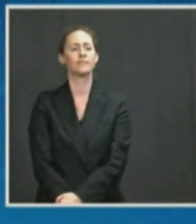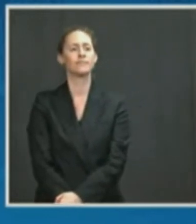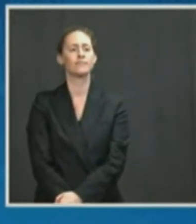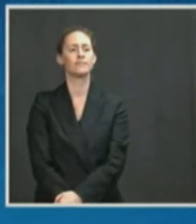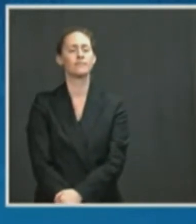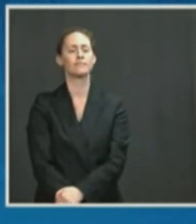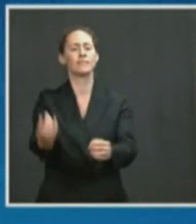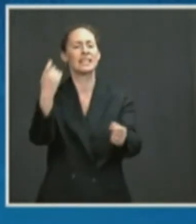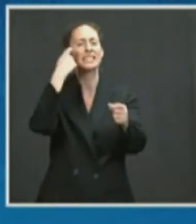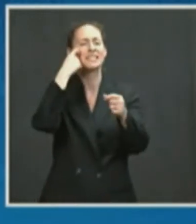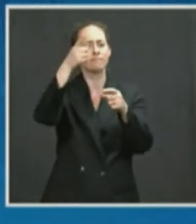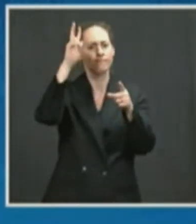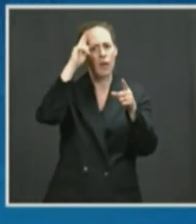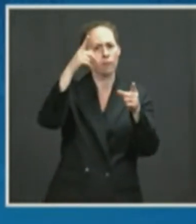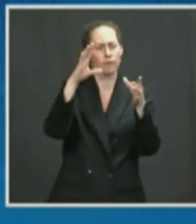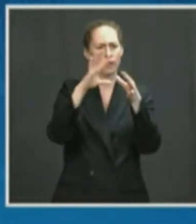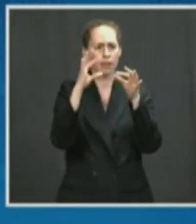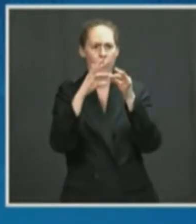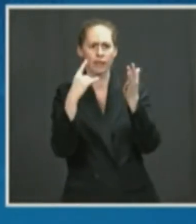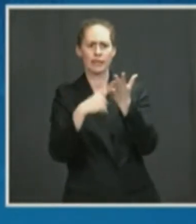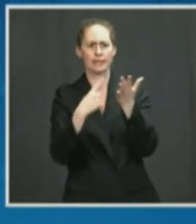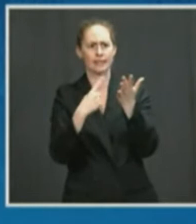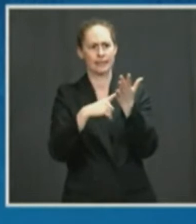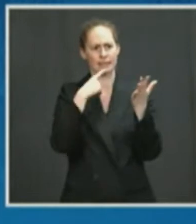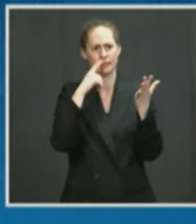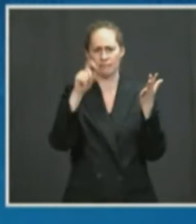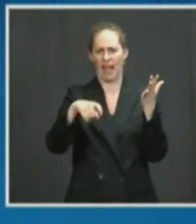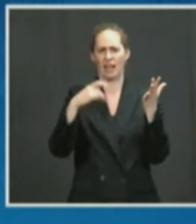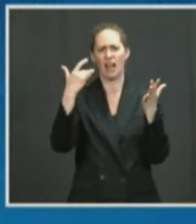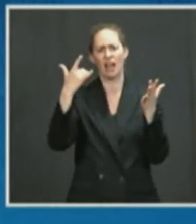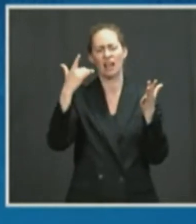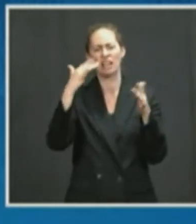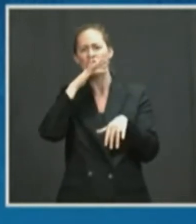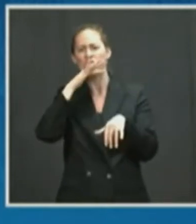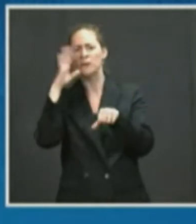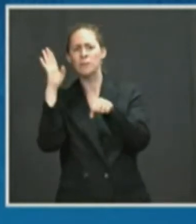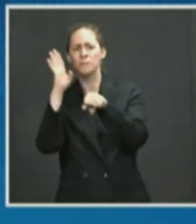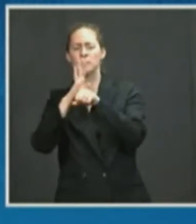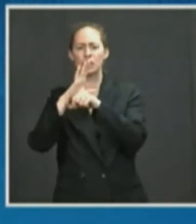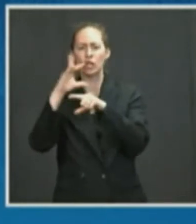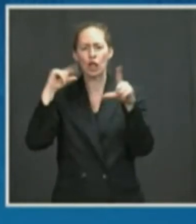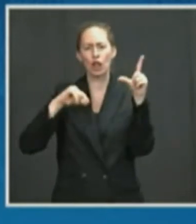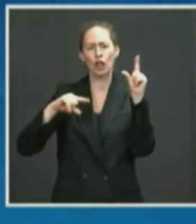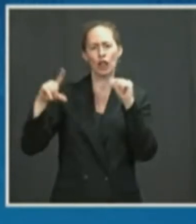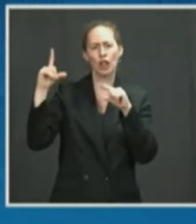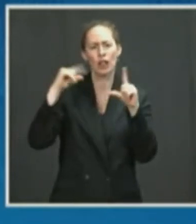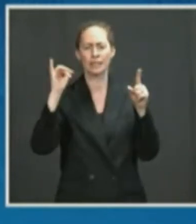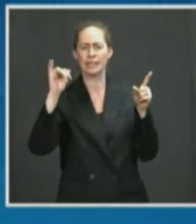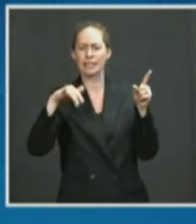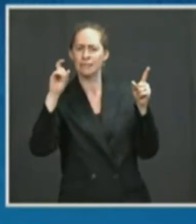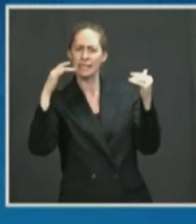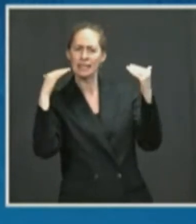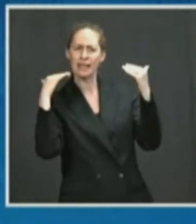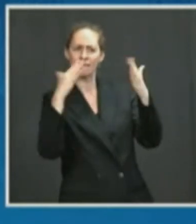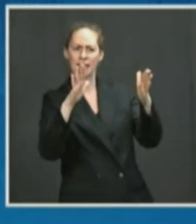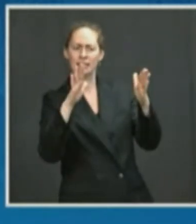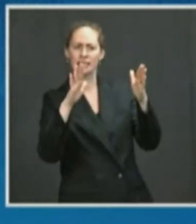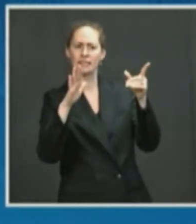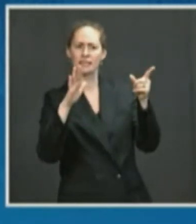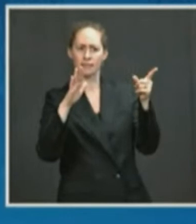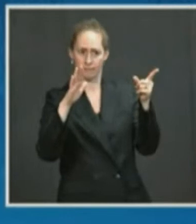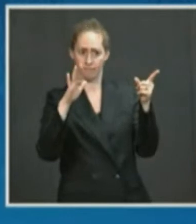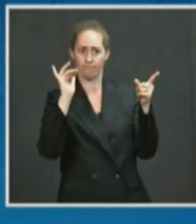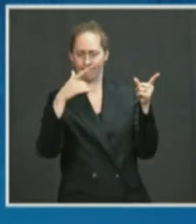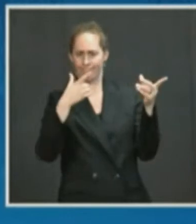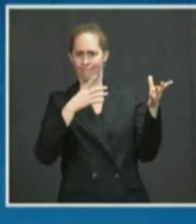combat corruption to address the root causes of migration. But given President Giammattei's record on the issue, his criticism